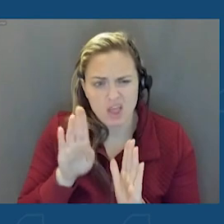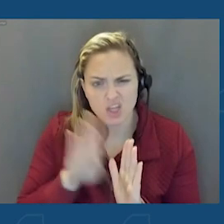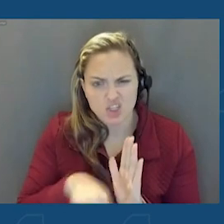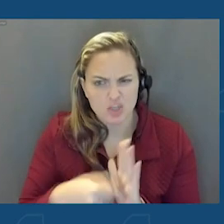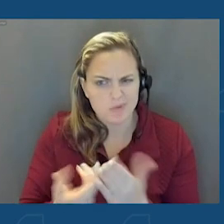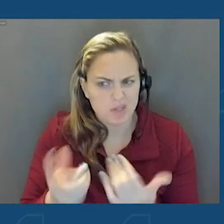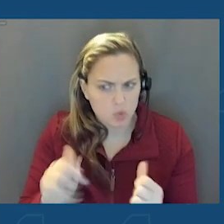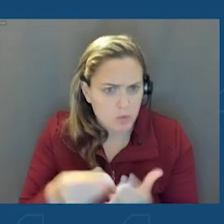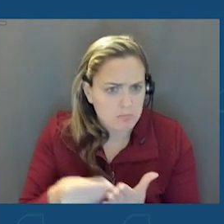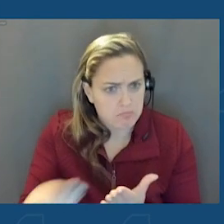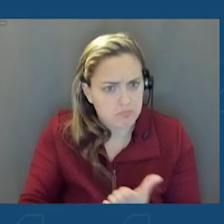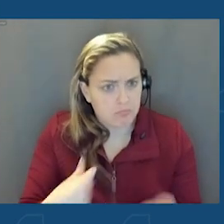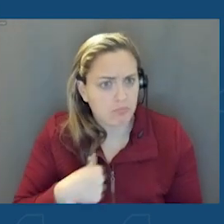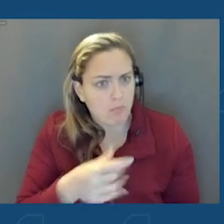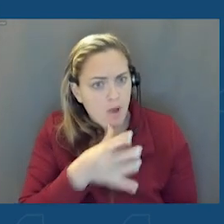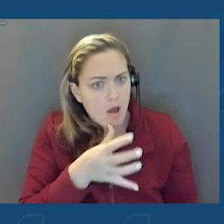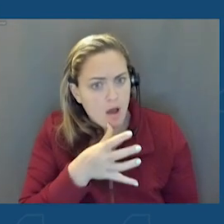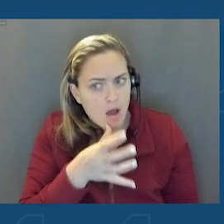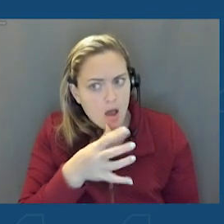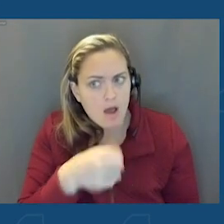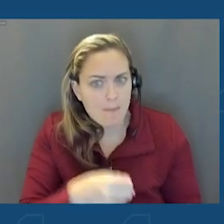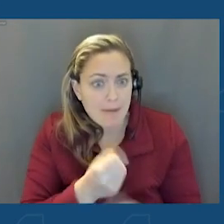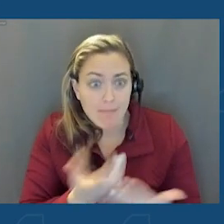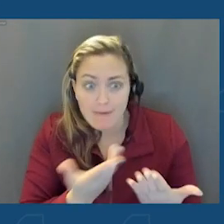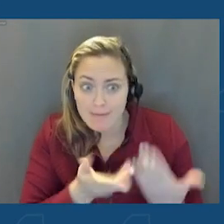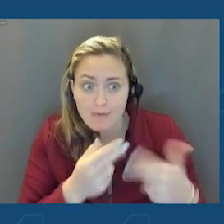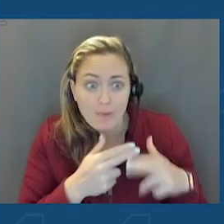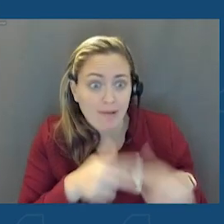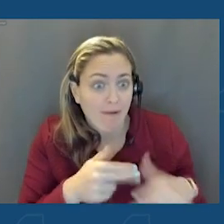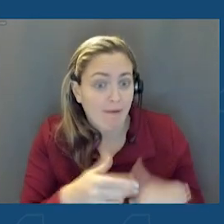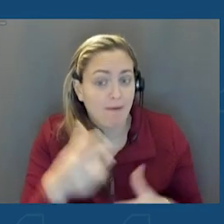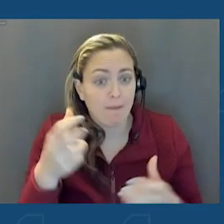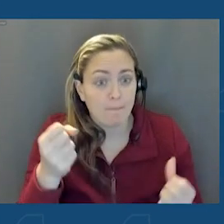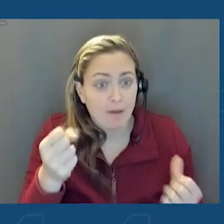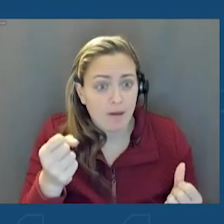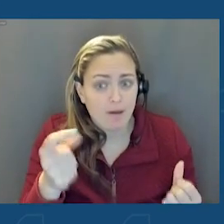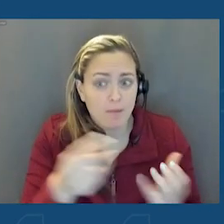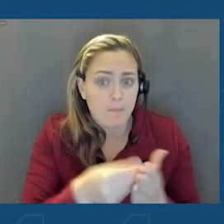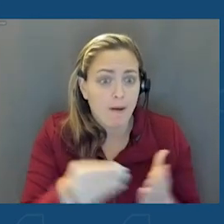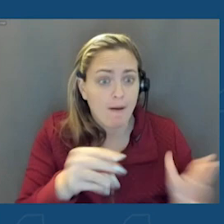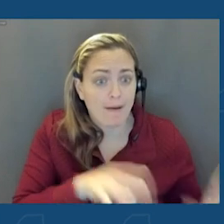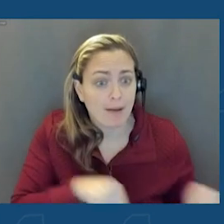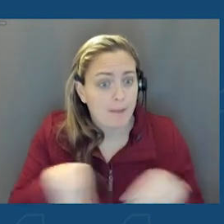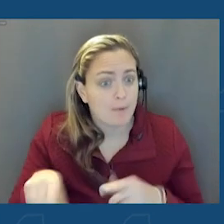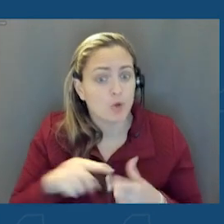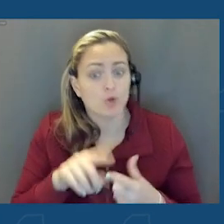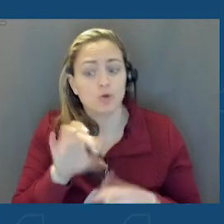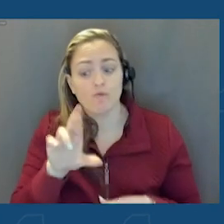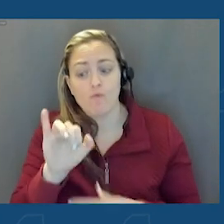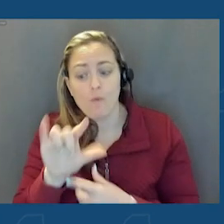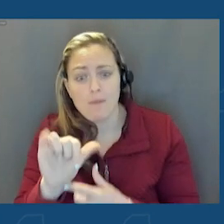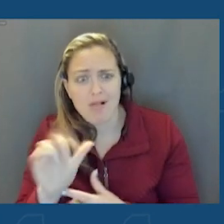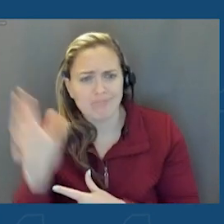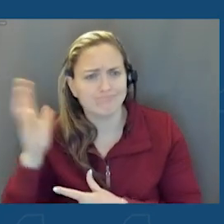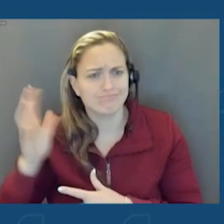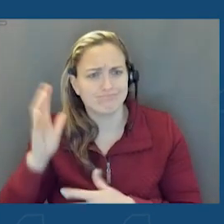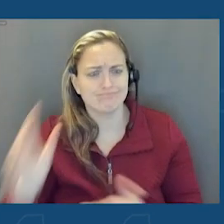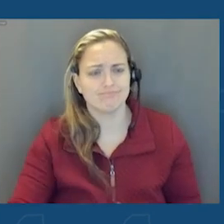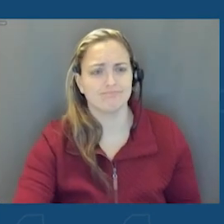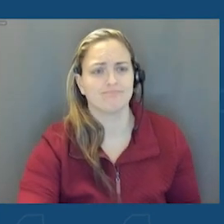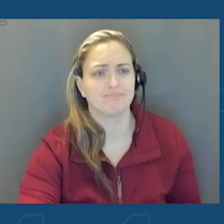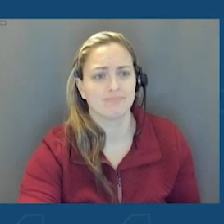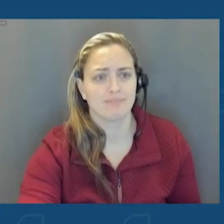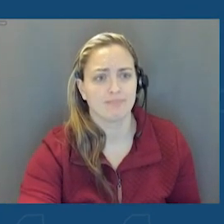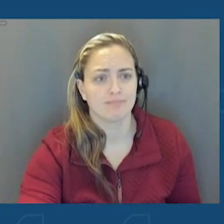a mom. I was making a lot of things with eggs and milk and had to buy diapers and formula a long time ago. These are stresses